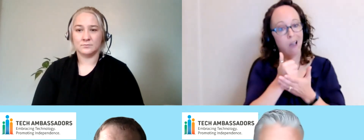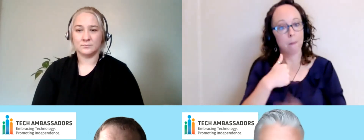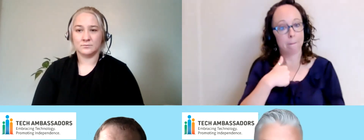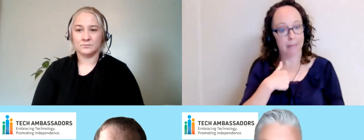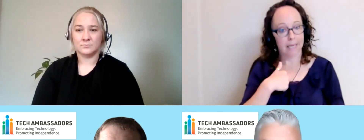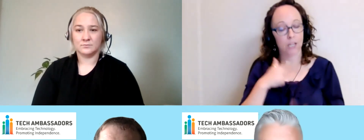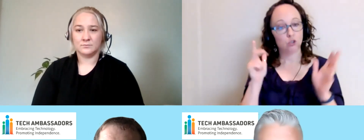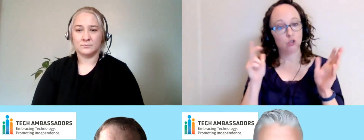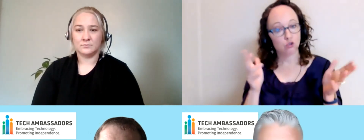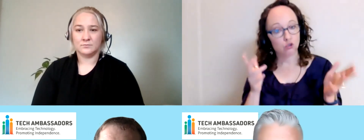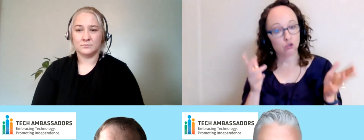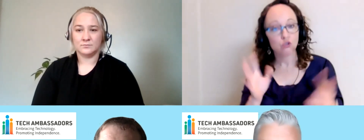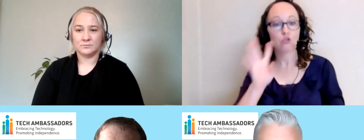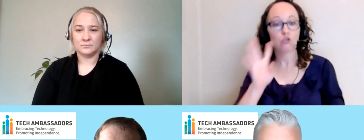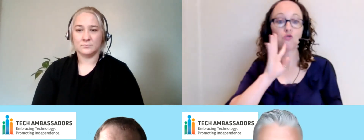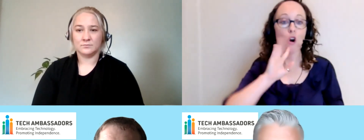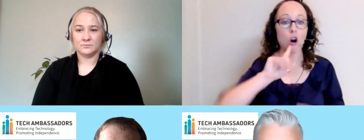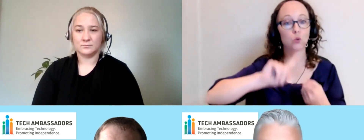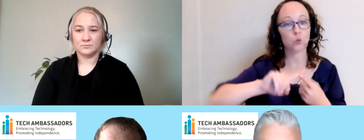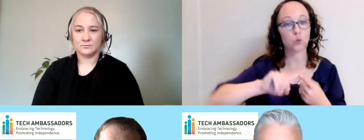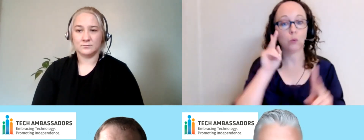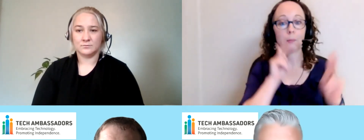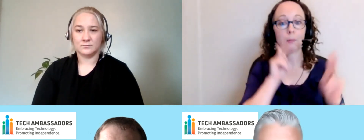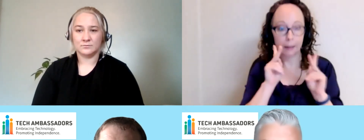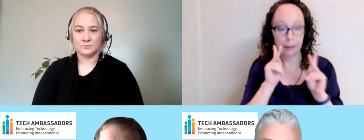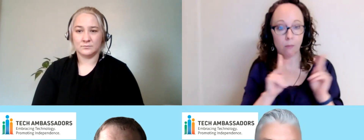my phone.